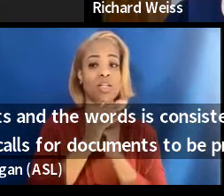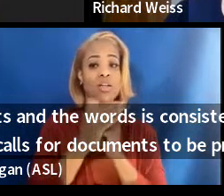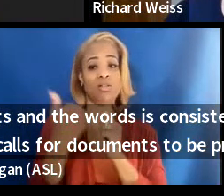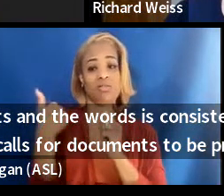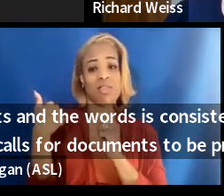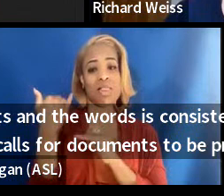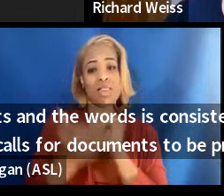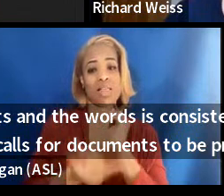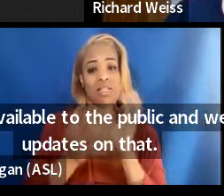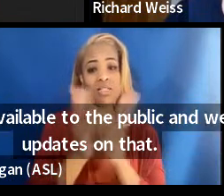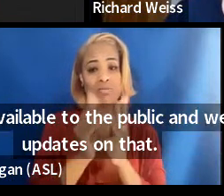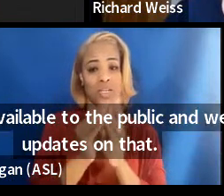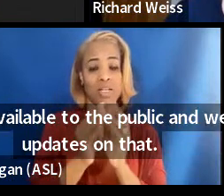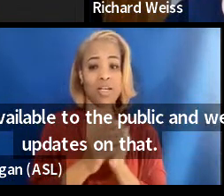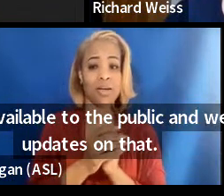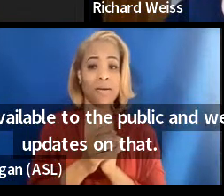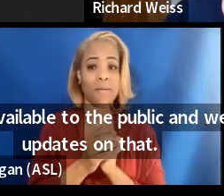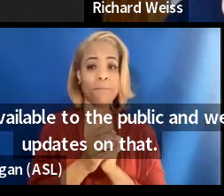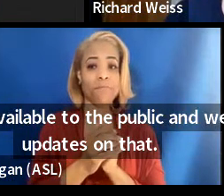meeting,